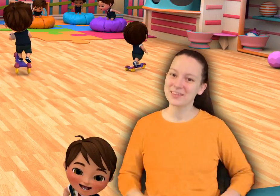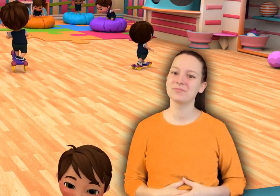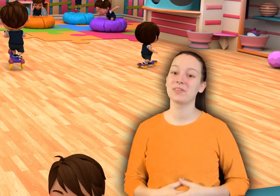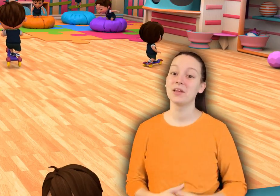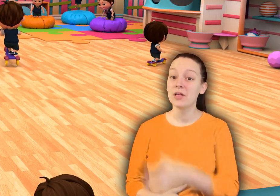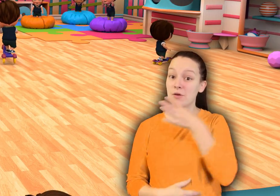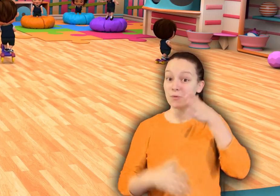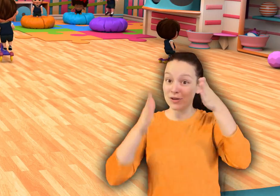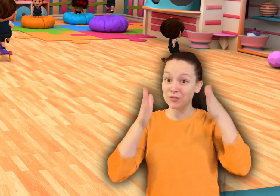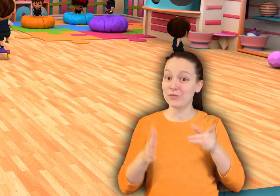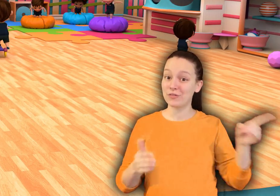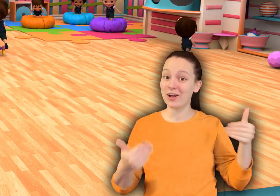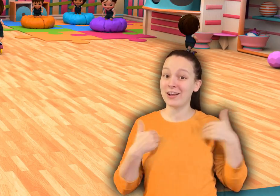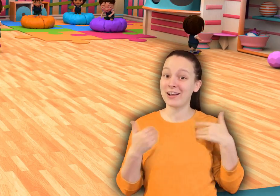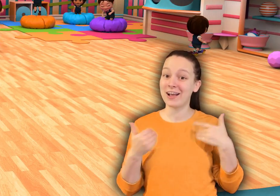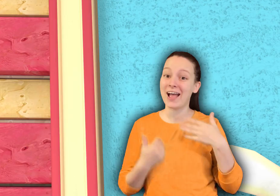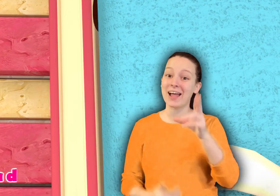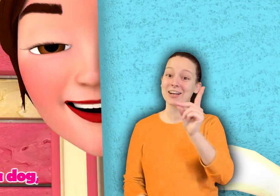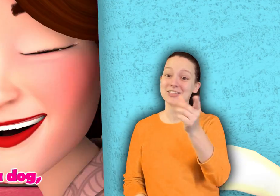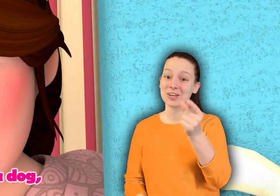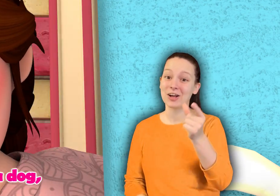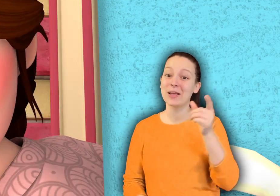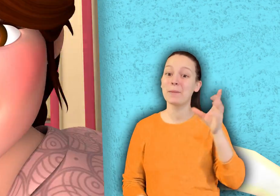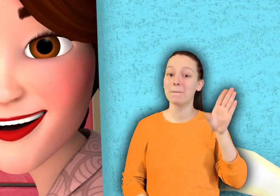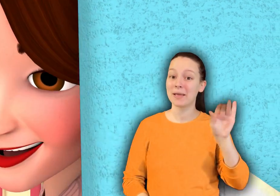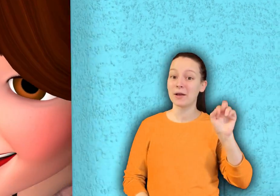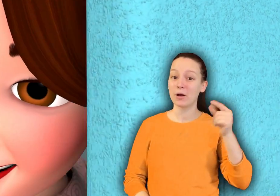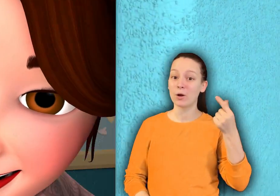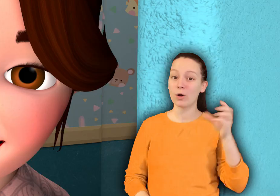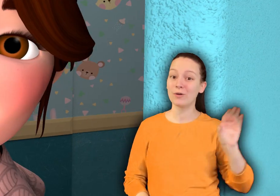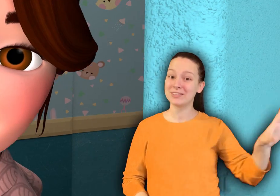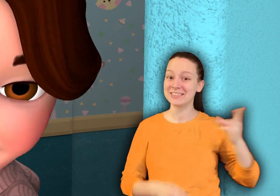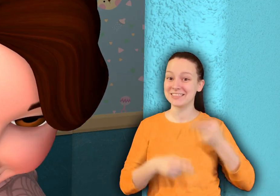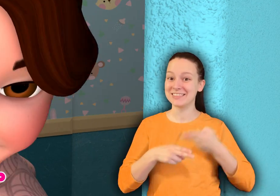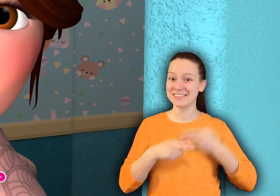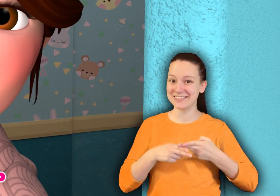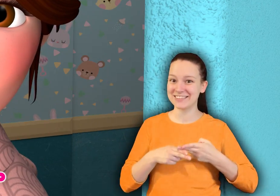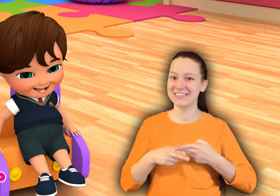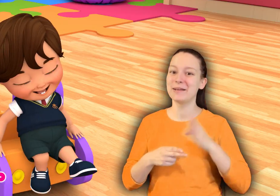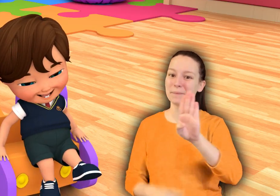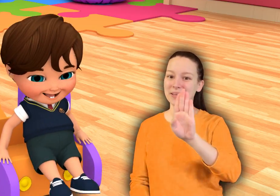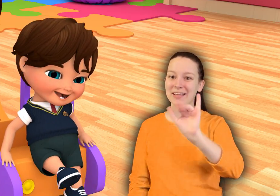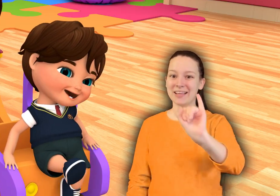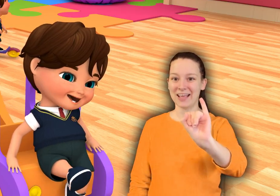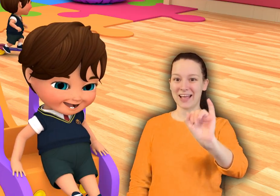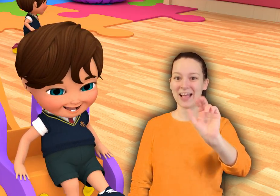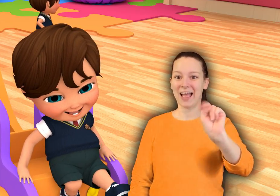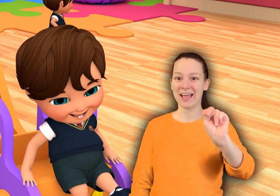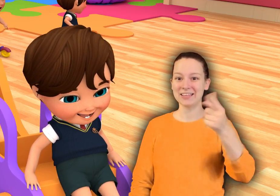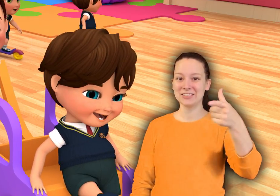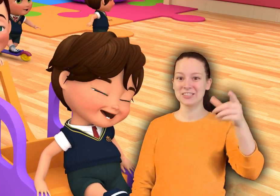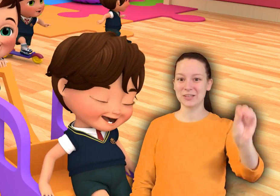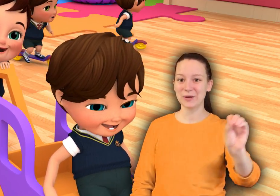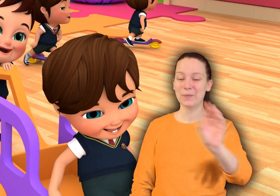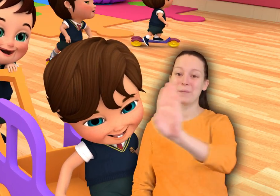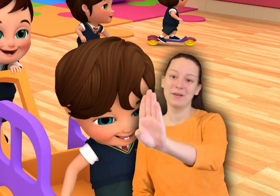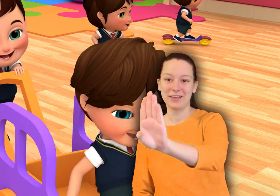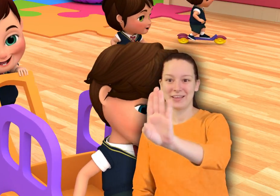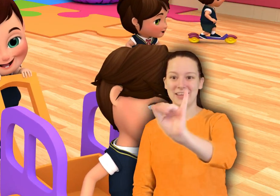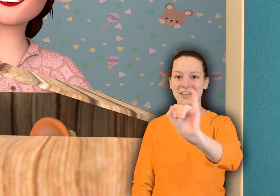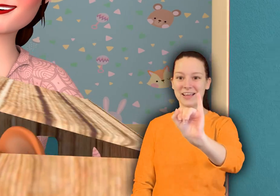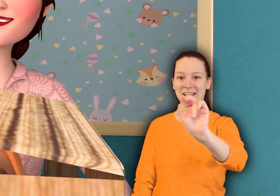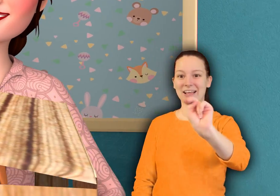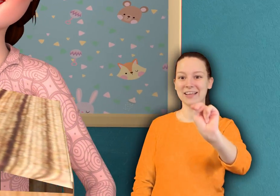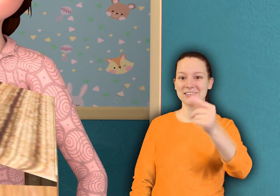name there was a farmer had a dog and Bingo was his name o b i n g o